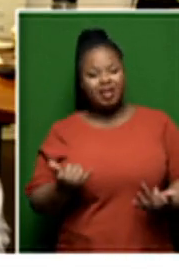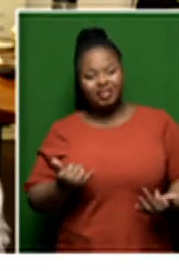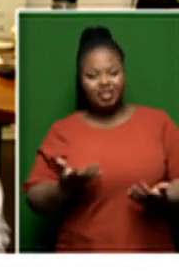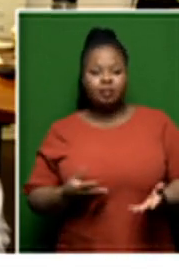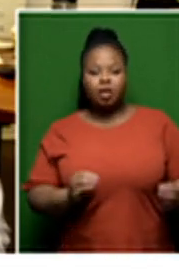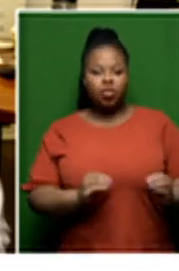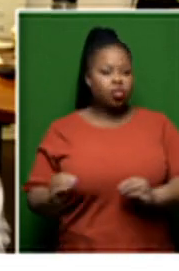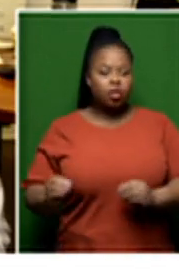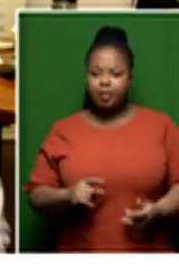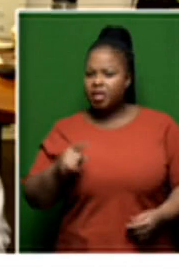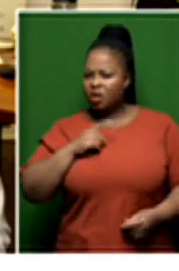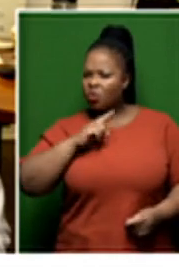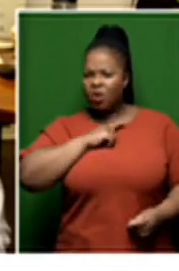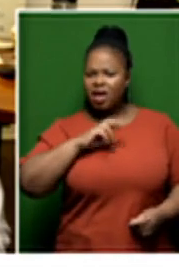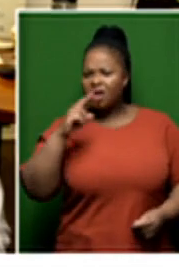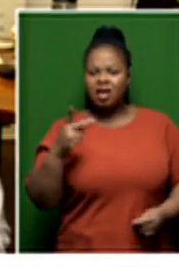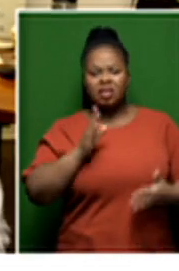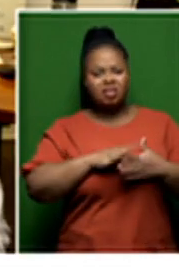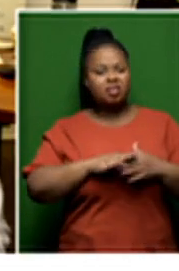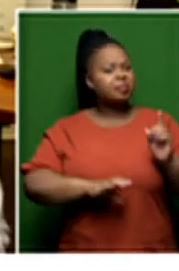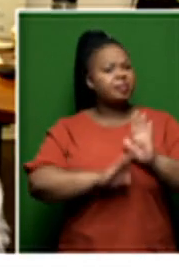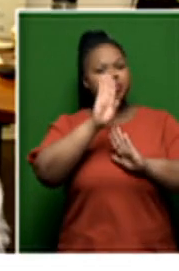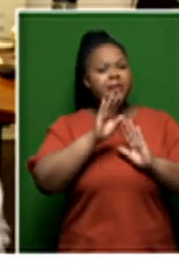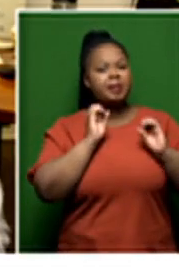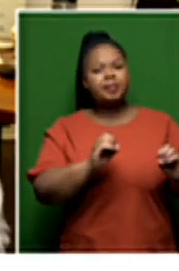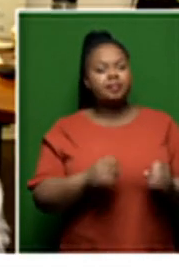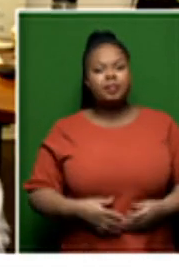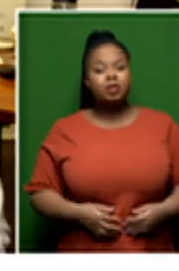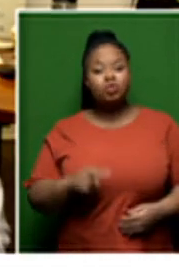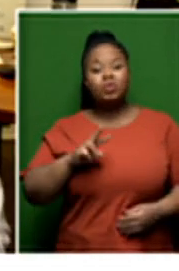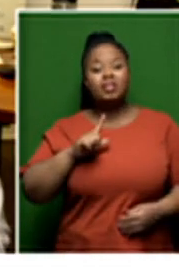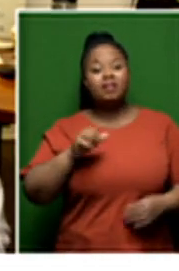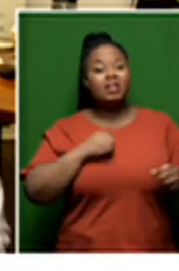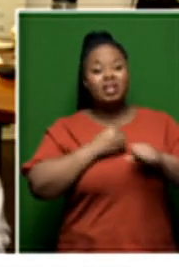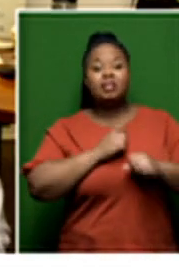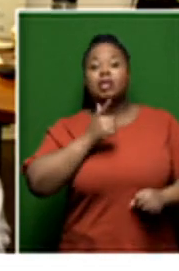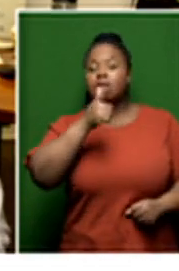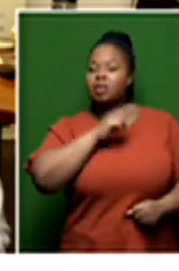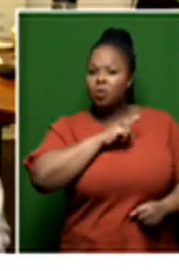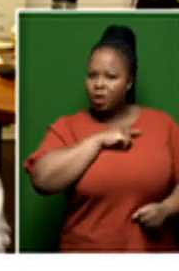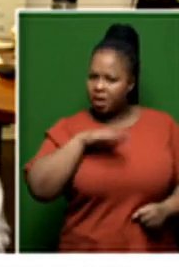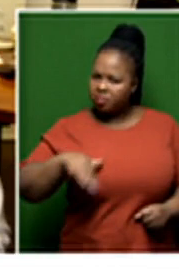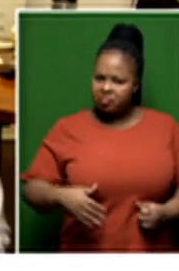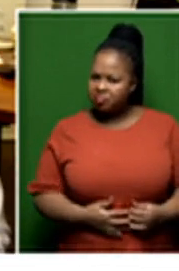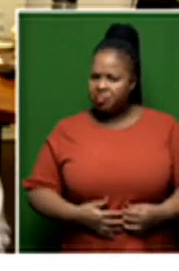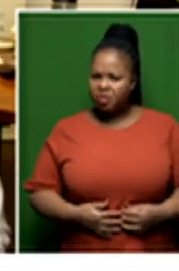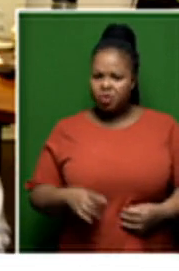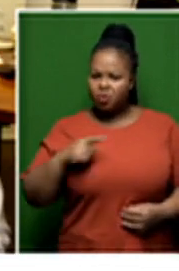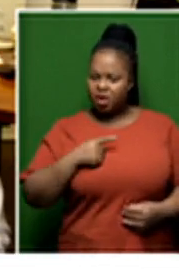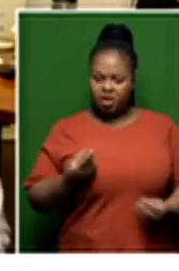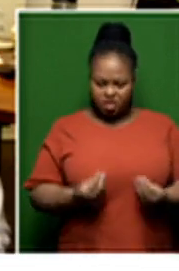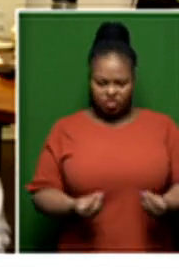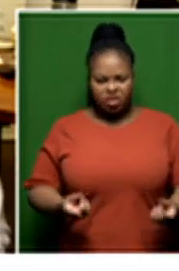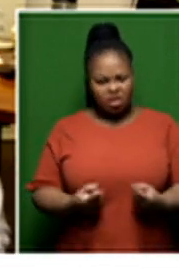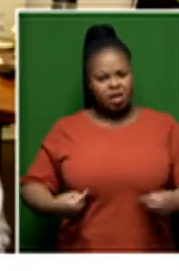why we haven't really made real significant inroads 27 years on to ensure that our children at